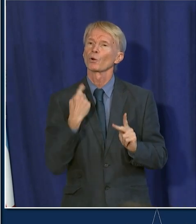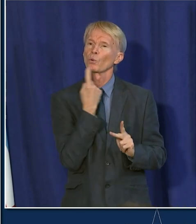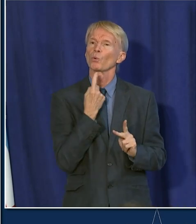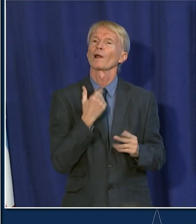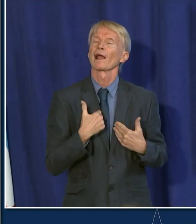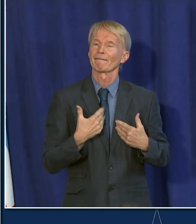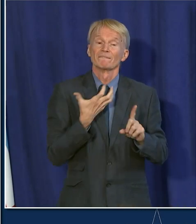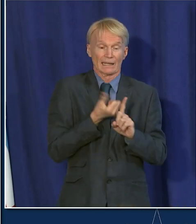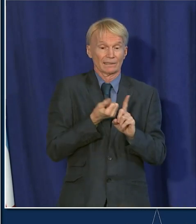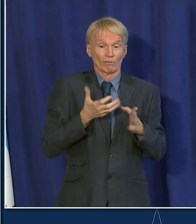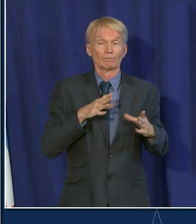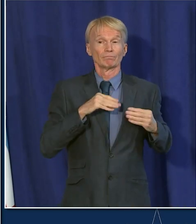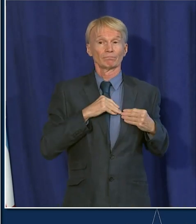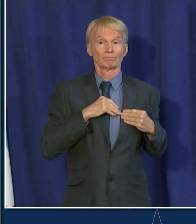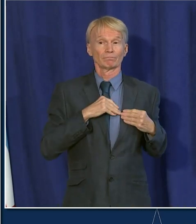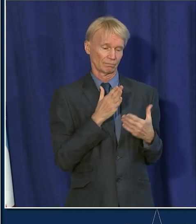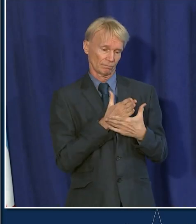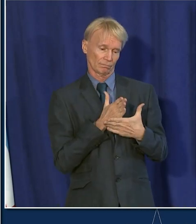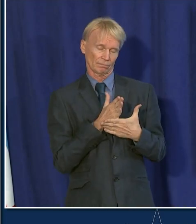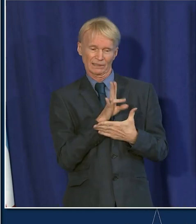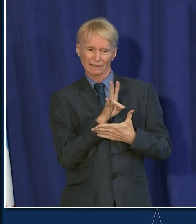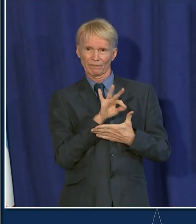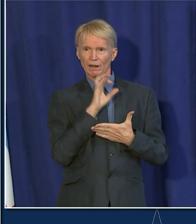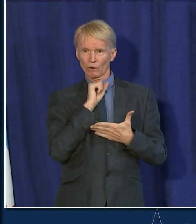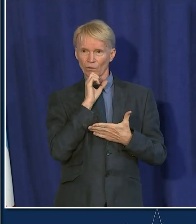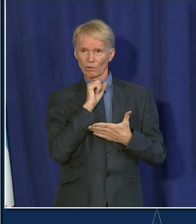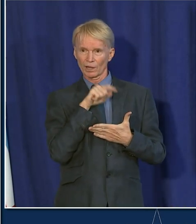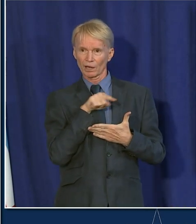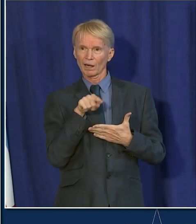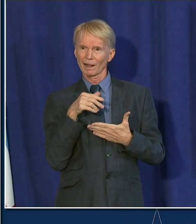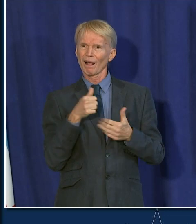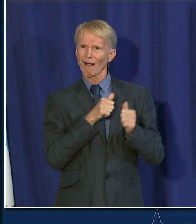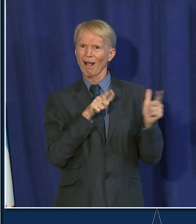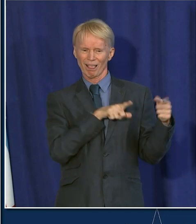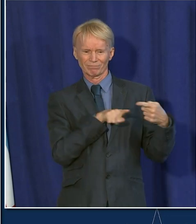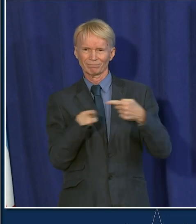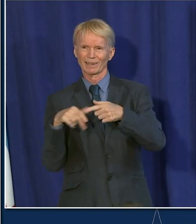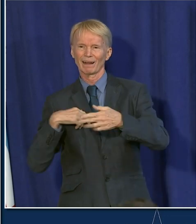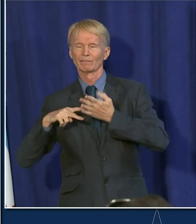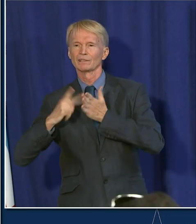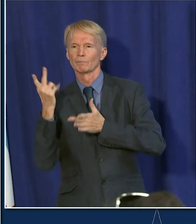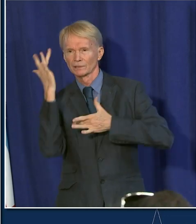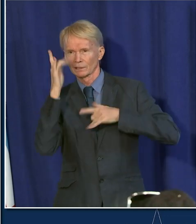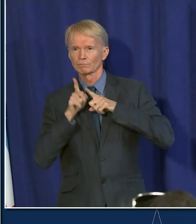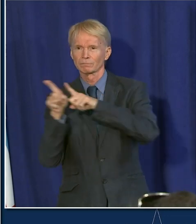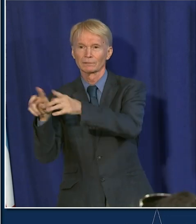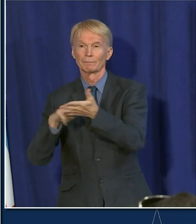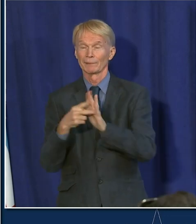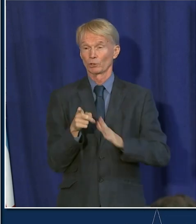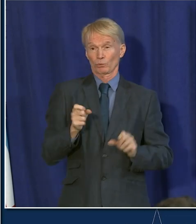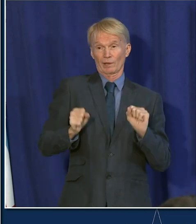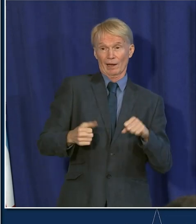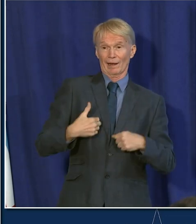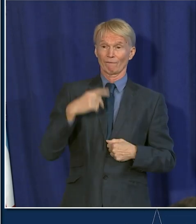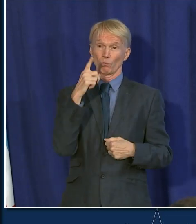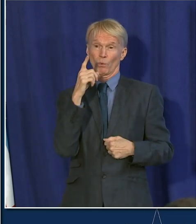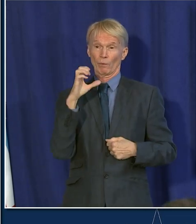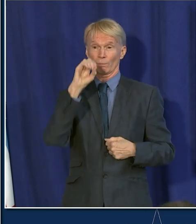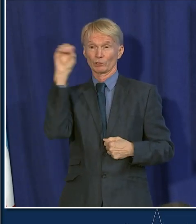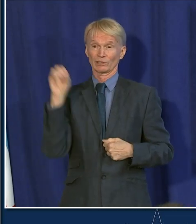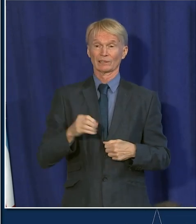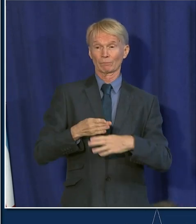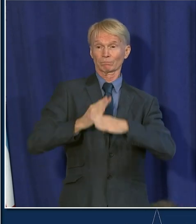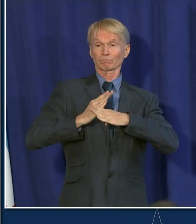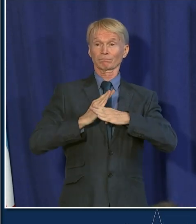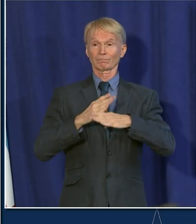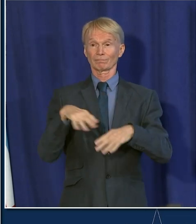median age there was 79. Everybody had underlying conditions. So there's no such thing as a 100% protective vaccine,